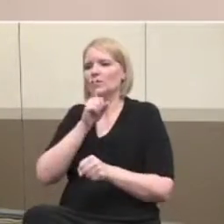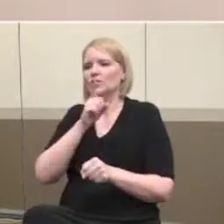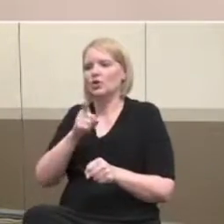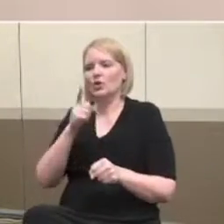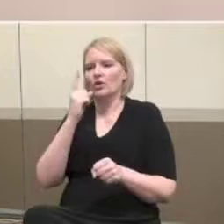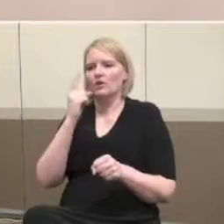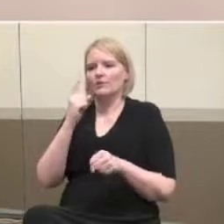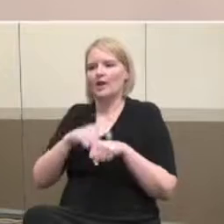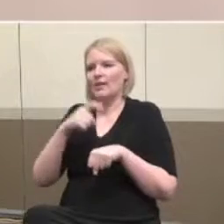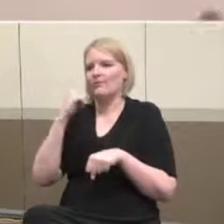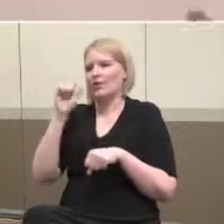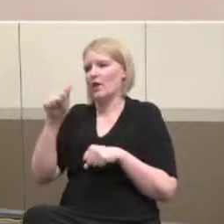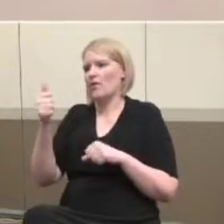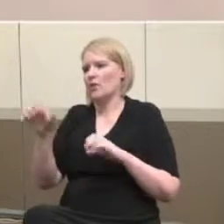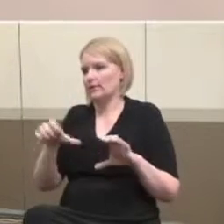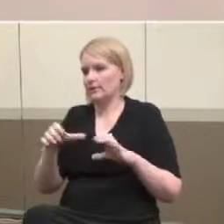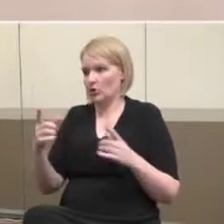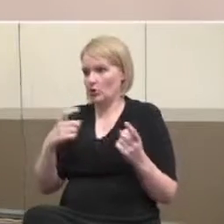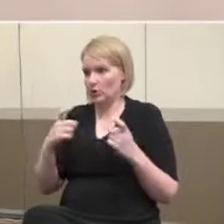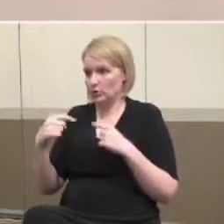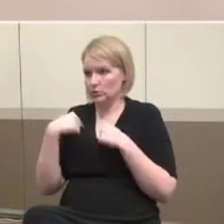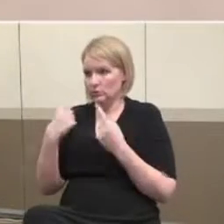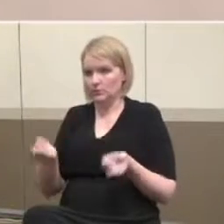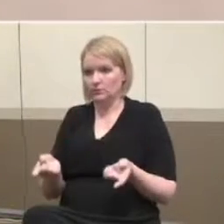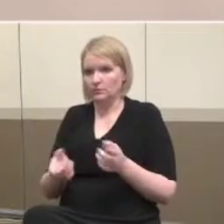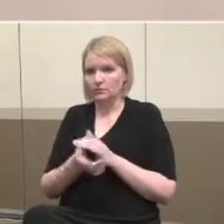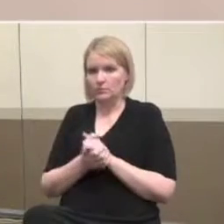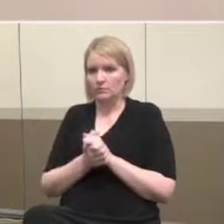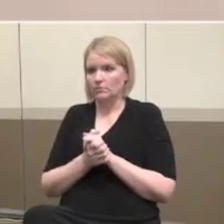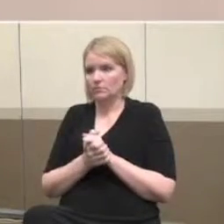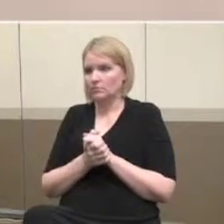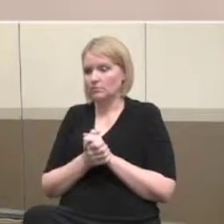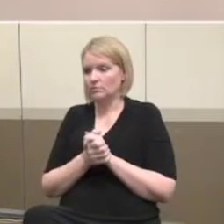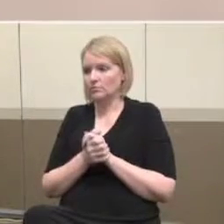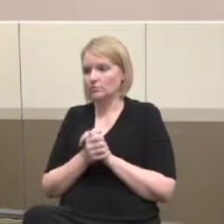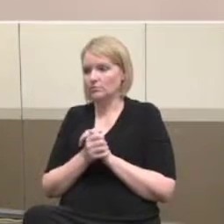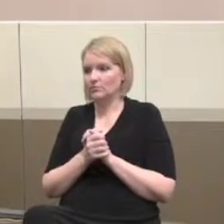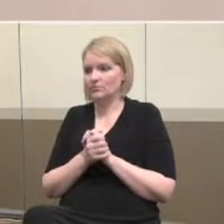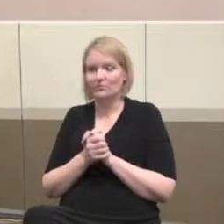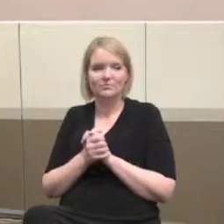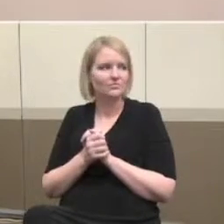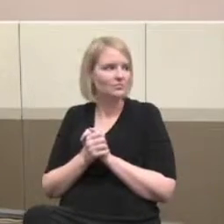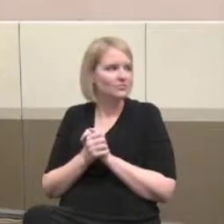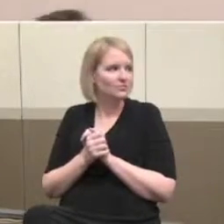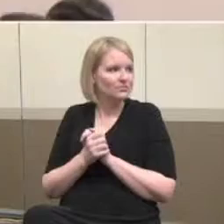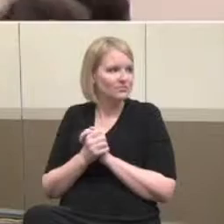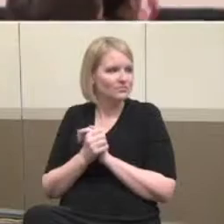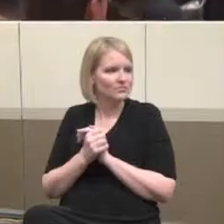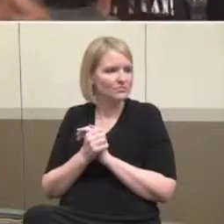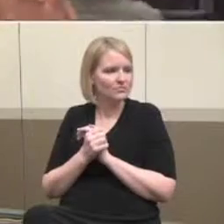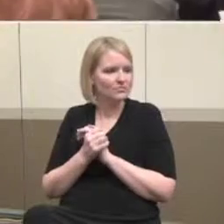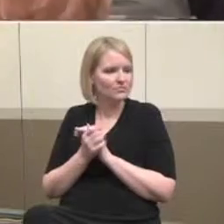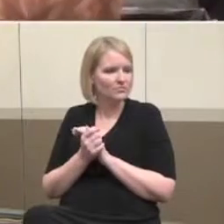time for the other activities we have planned. Any questions at this point from anyone? Okay.